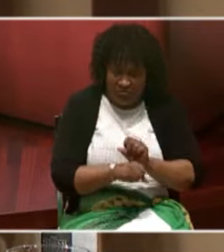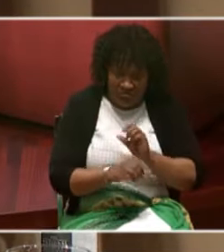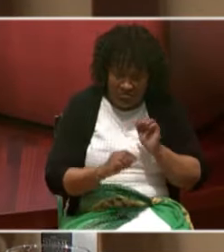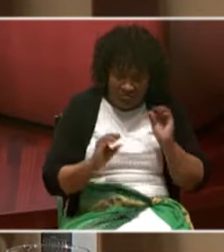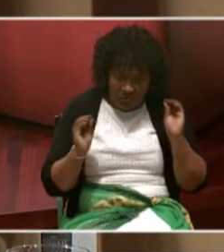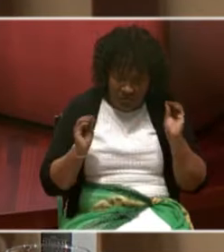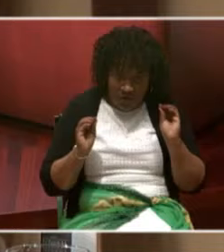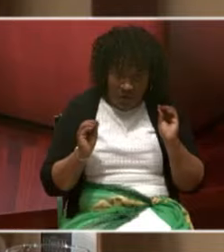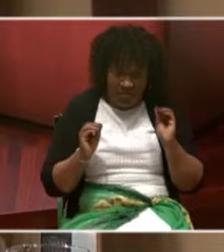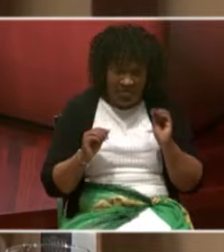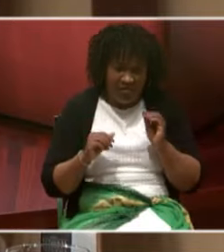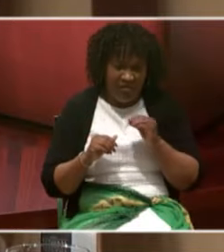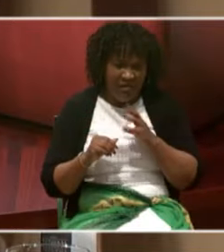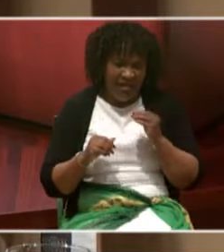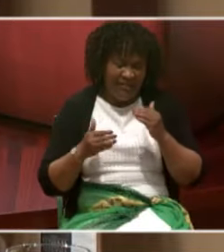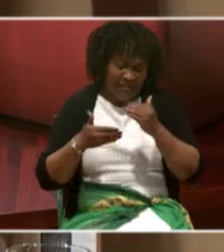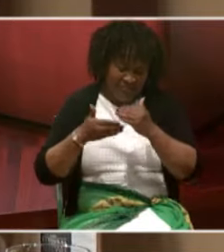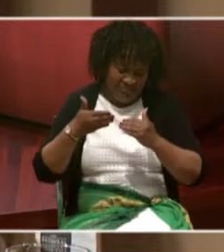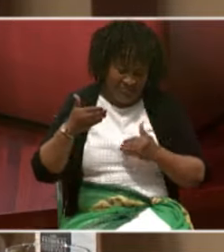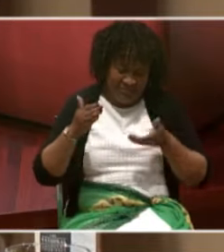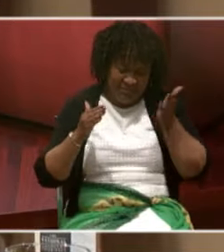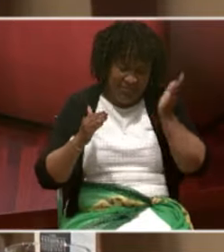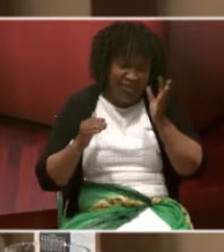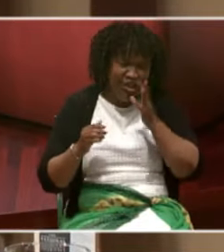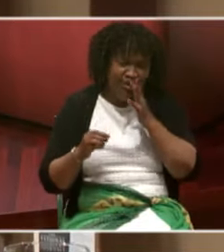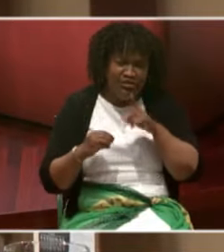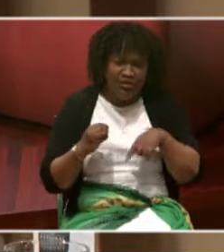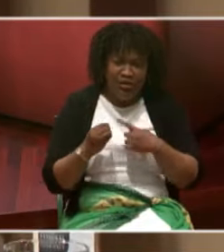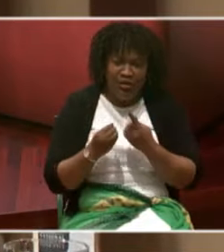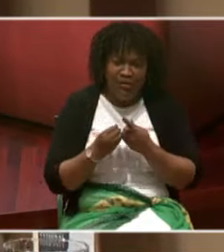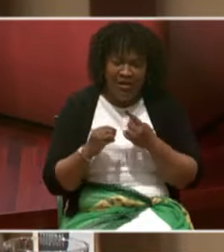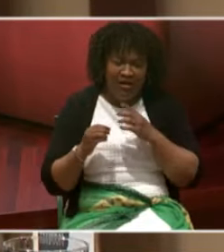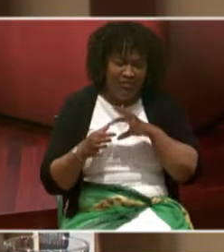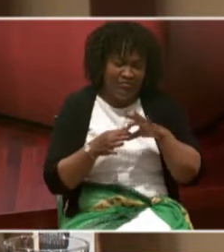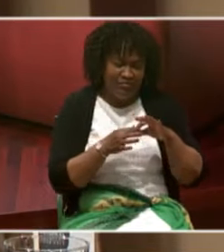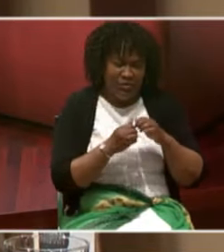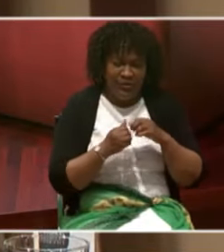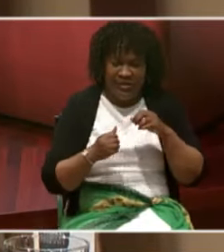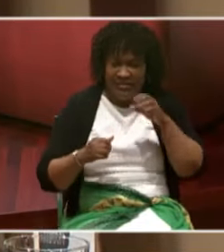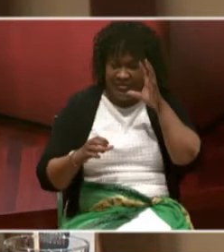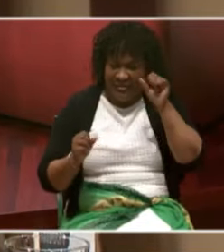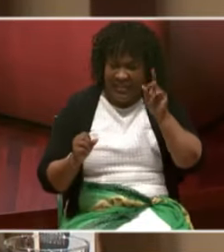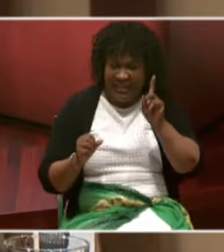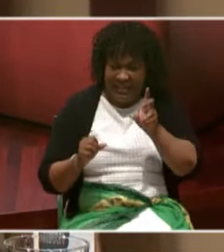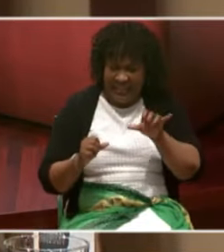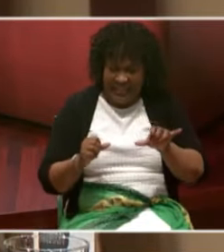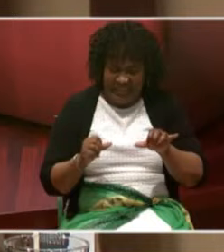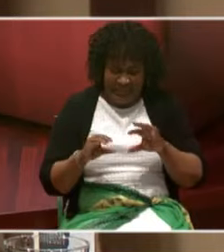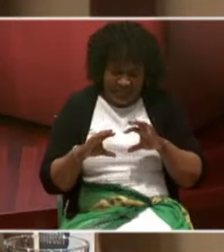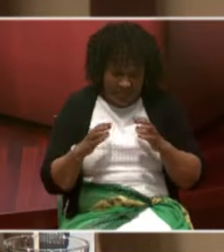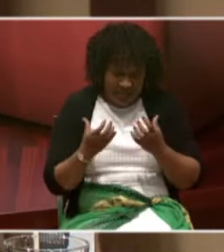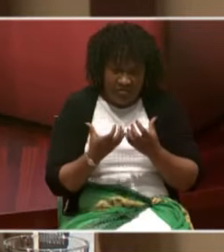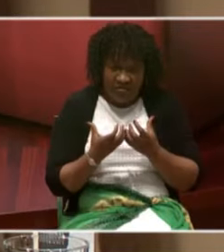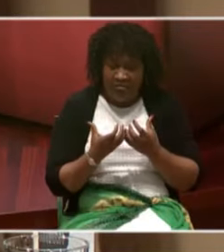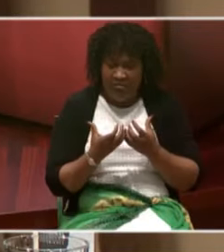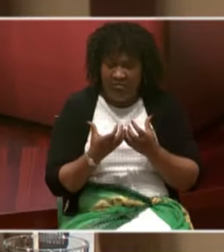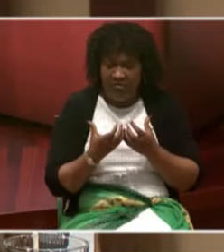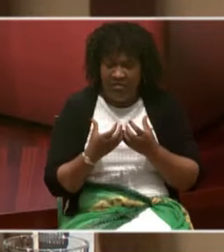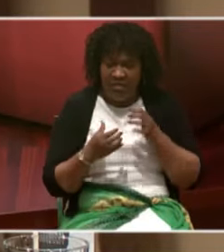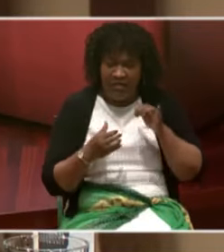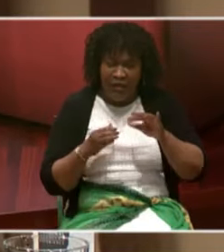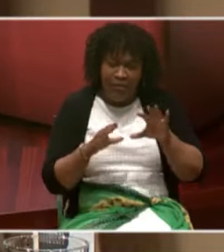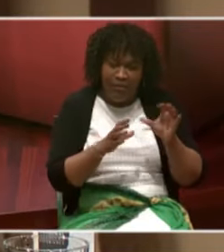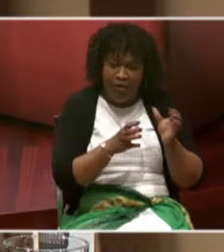hamlets. And in the end, I said, wake up, America, wake up, America. The rest is history.